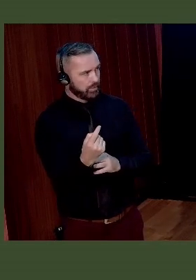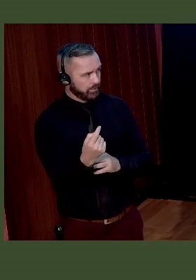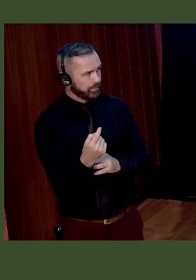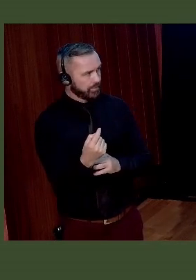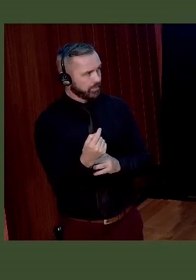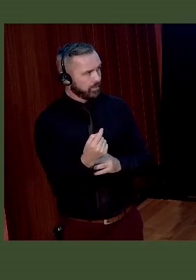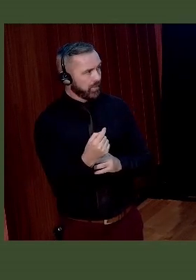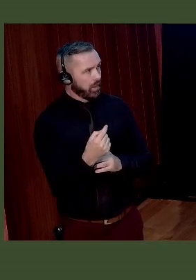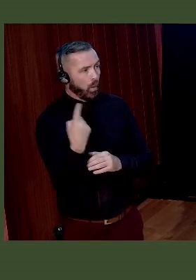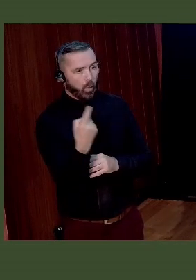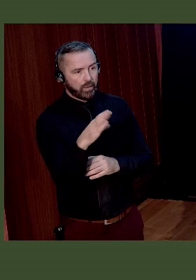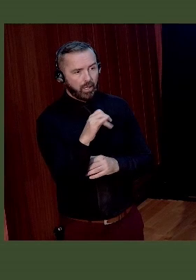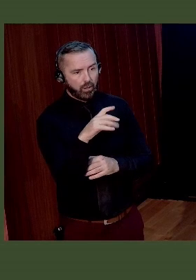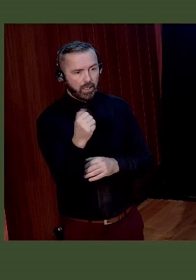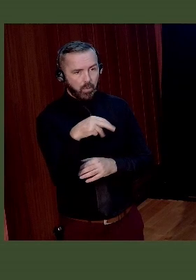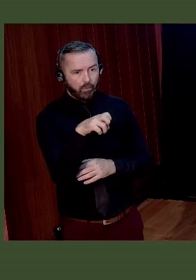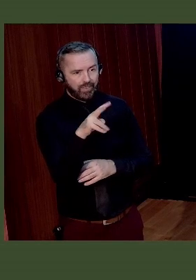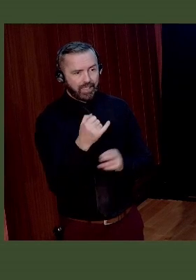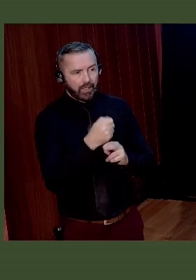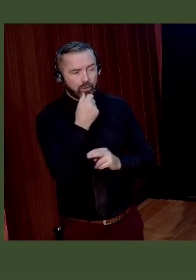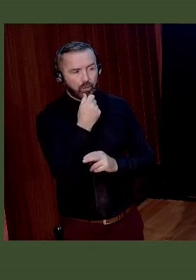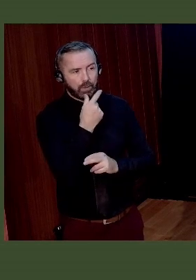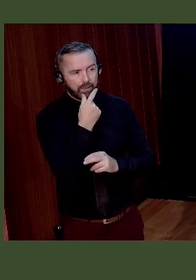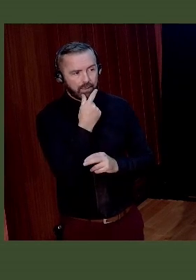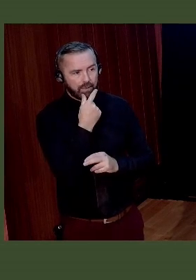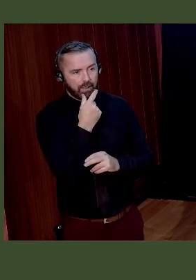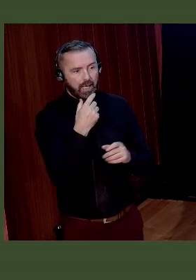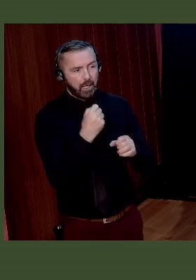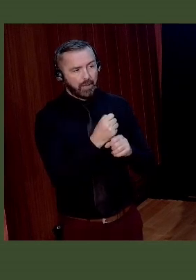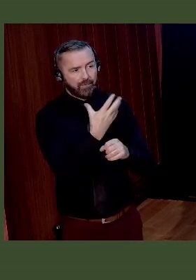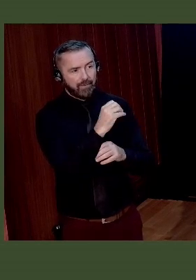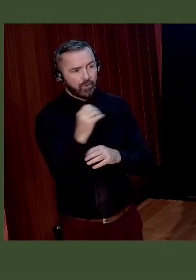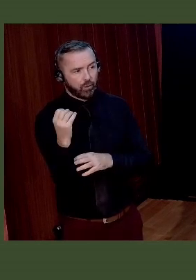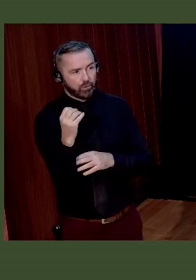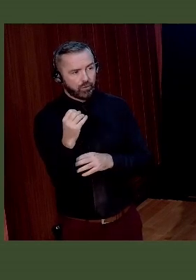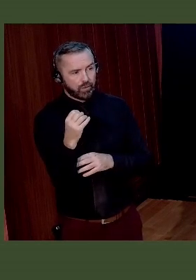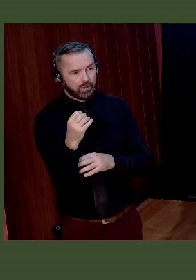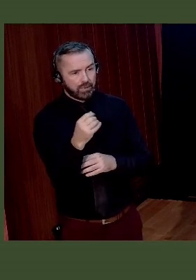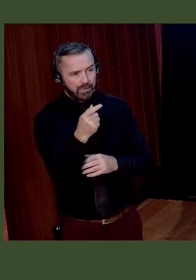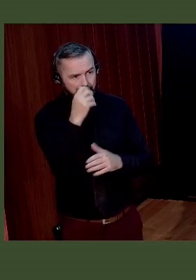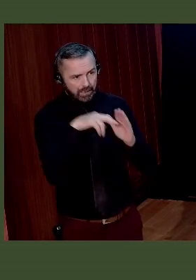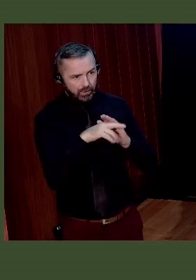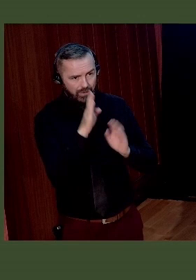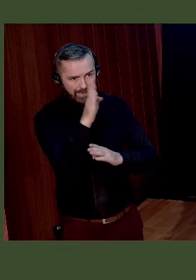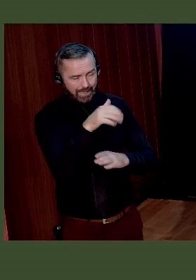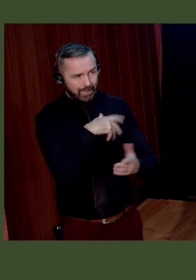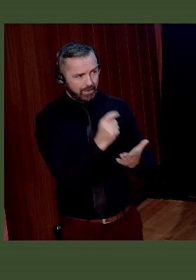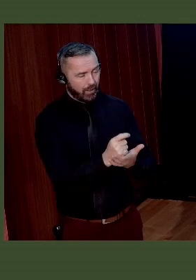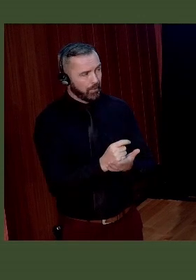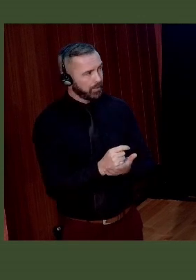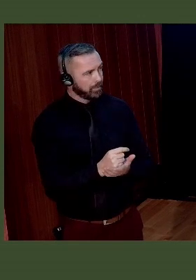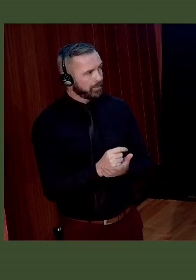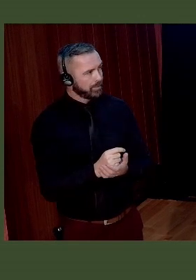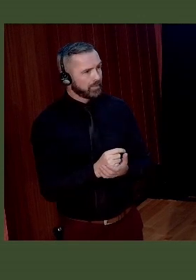1961, apart from Colossal Movie in Dublin, and around 500 teenagers were attending them at that time. It